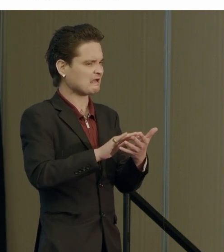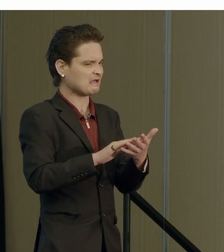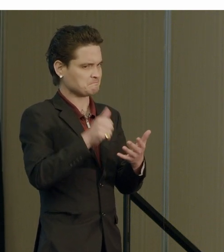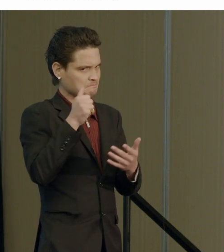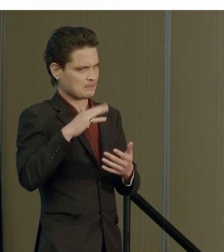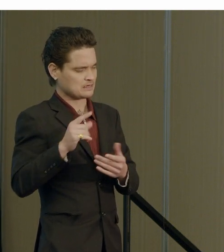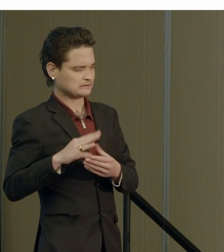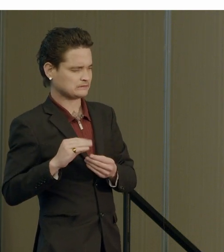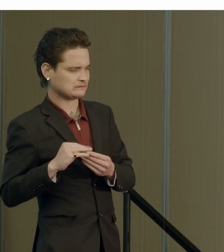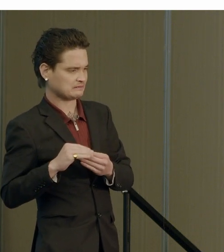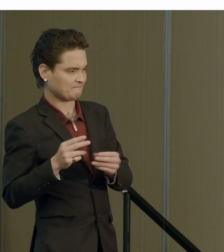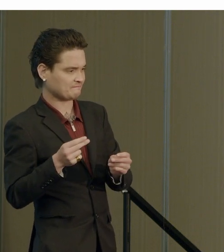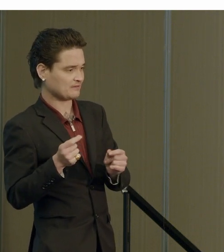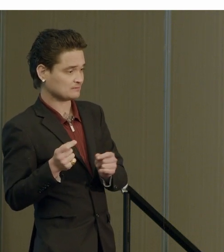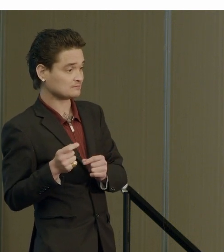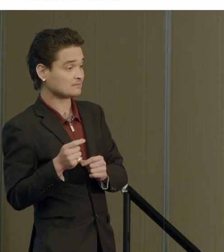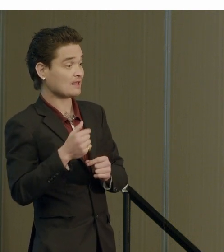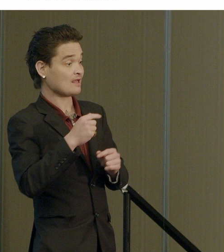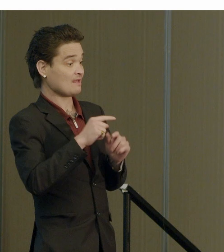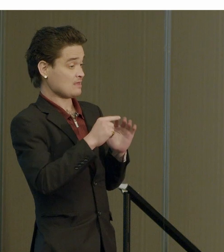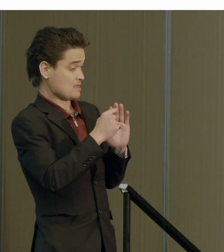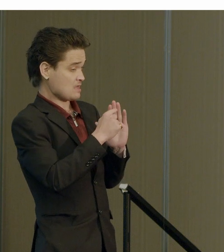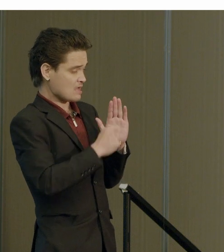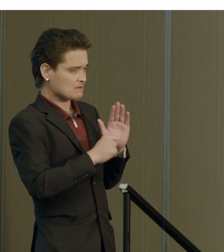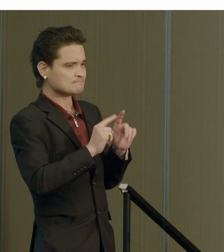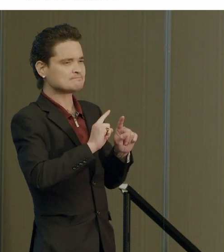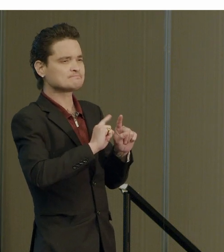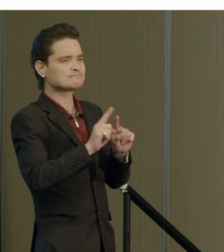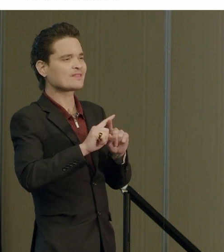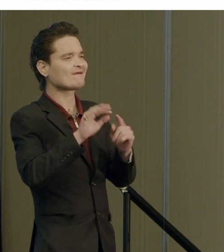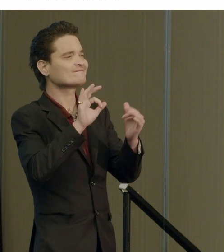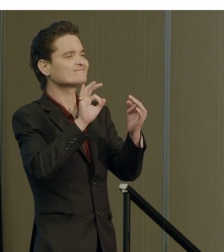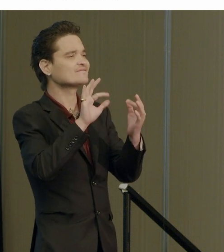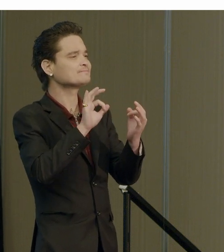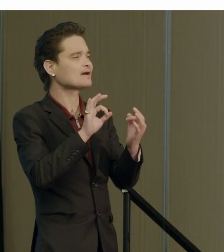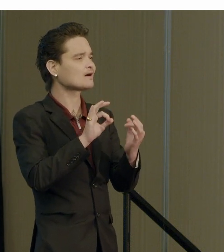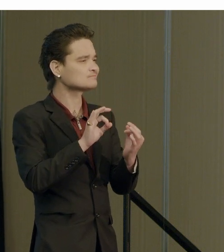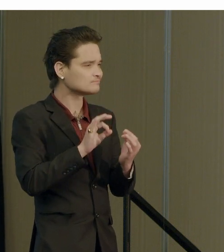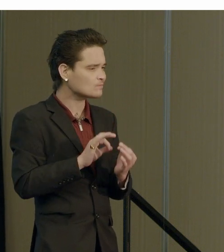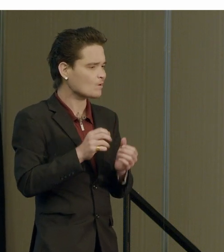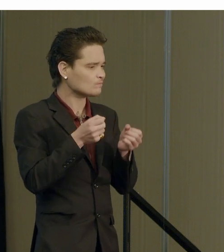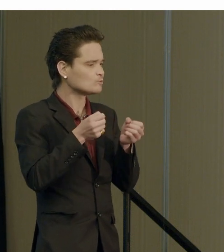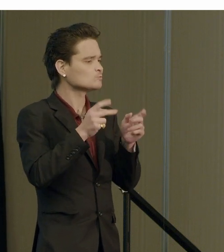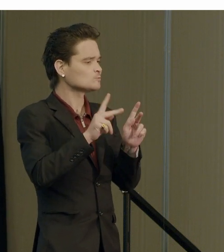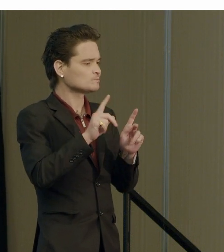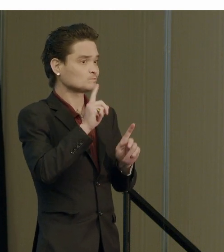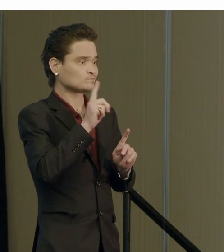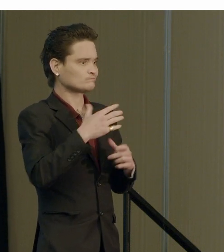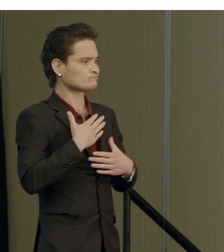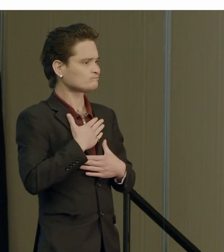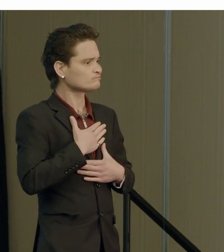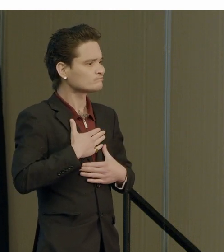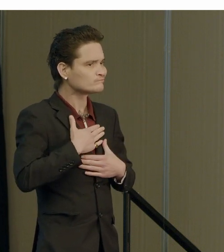your feedback. We really, really appreciate that feedback. I'll read the URL here as well. That's